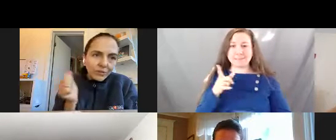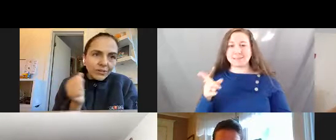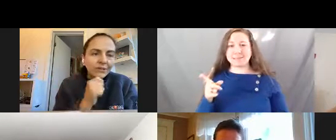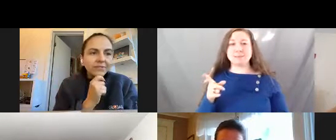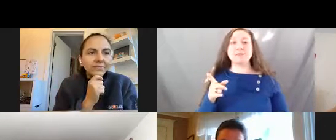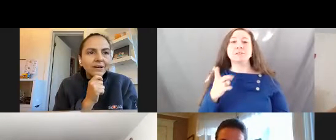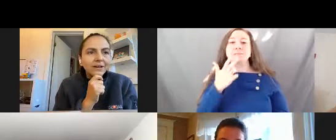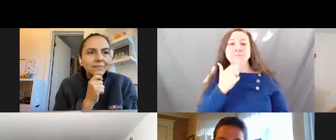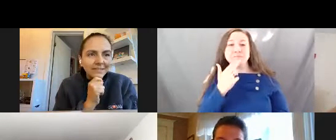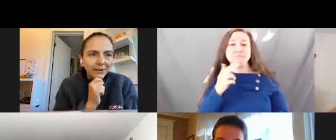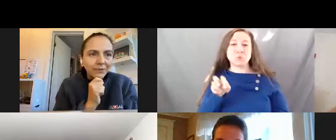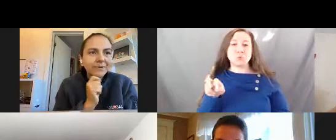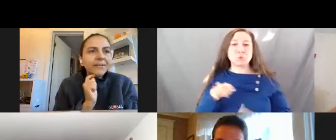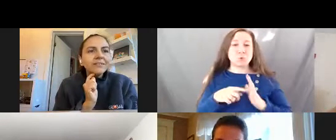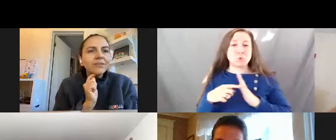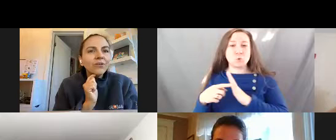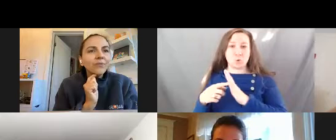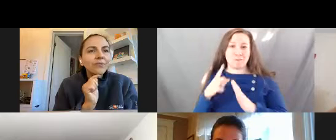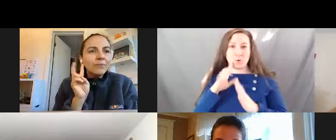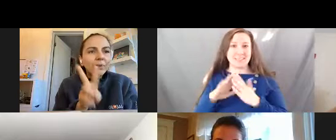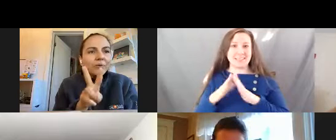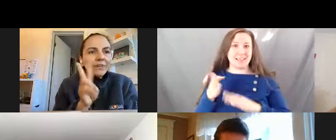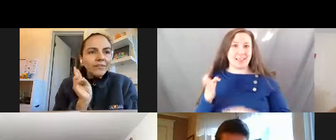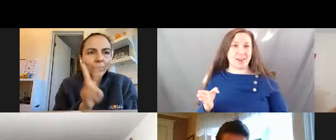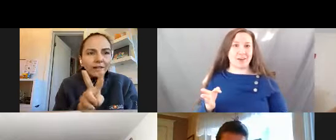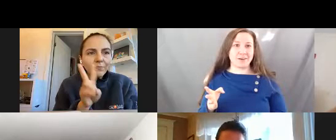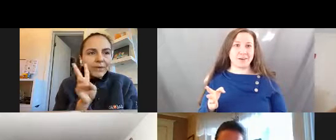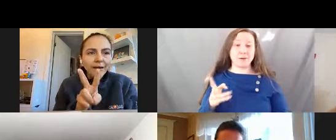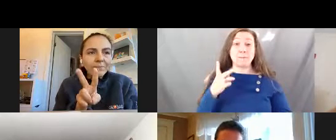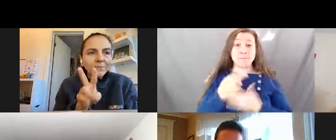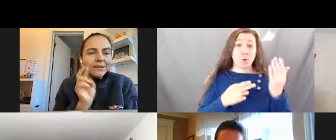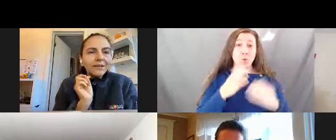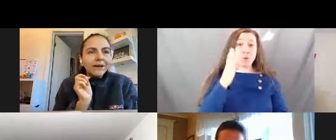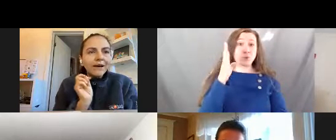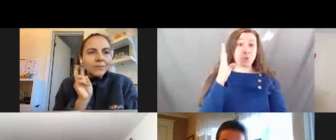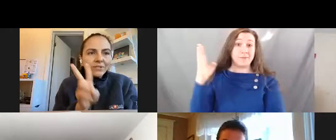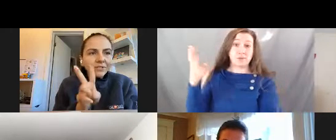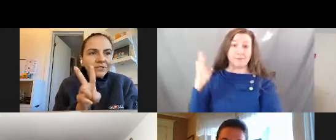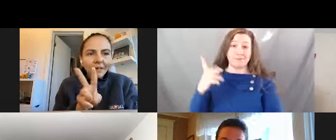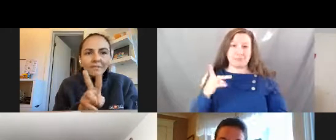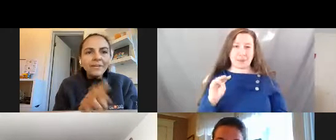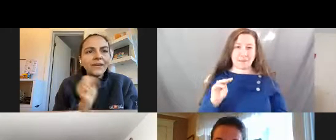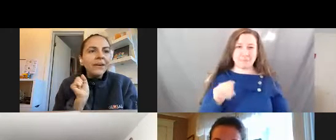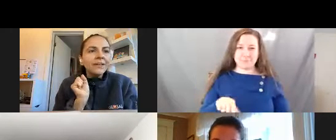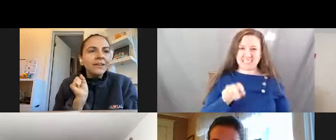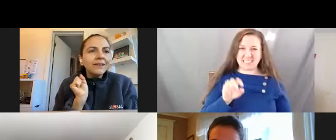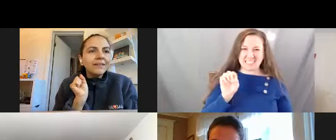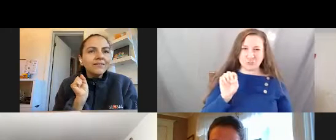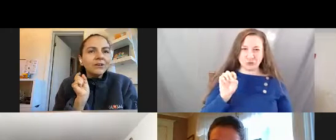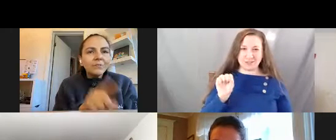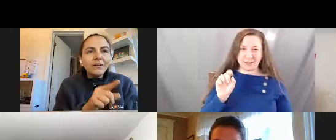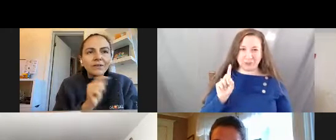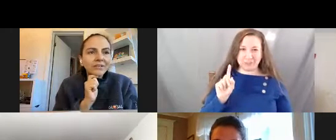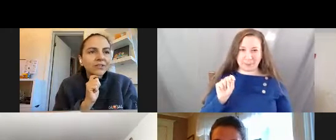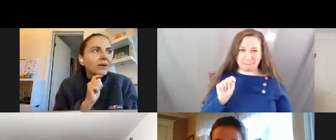mini tour of Zagreb. So they're both at 12 p.m. Rochester time, and